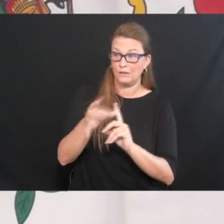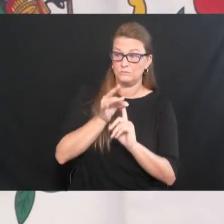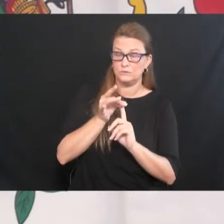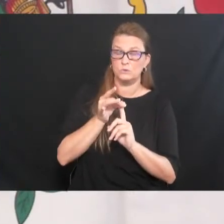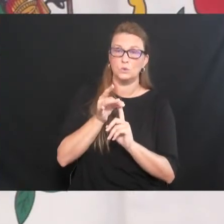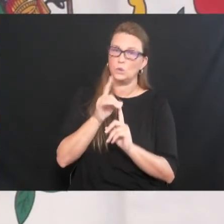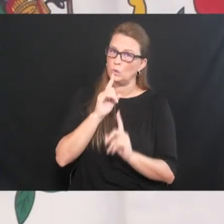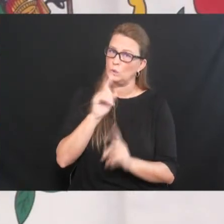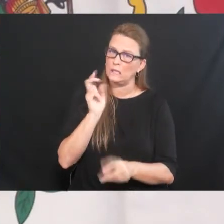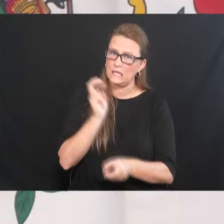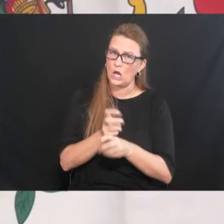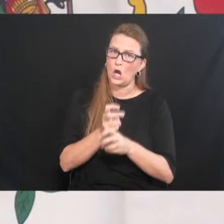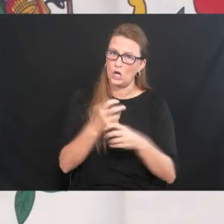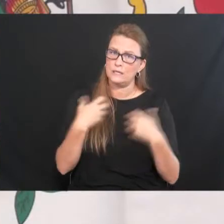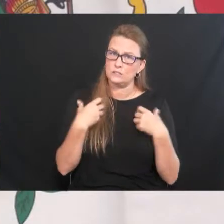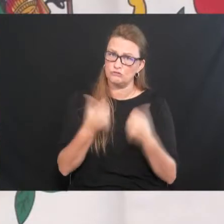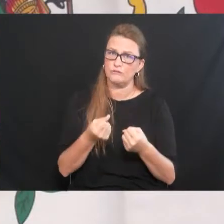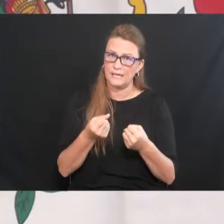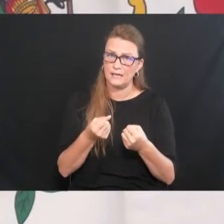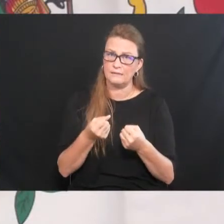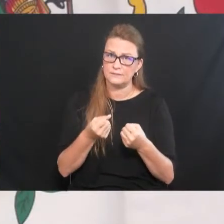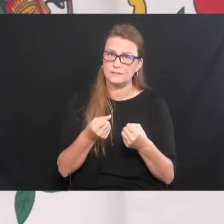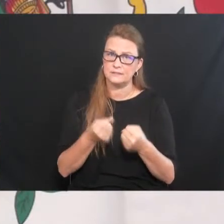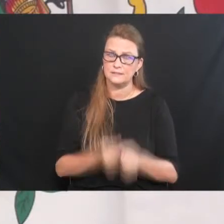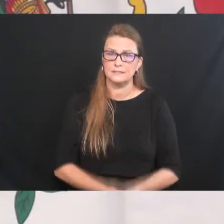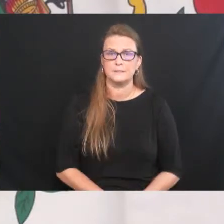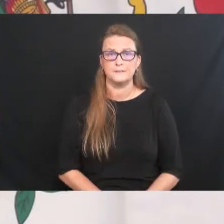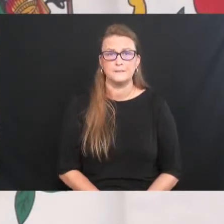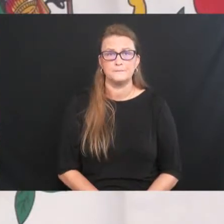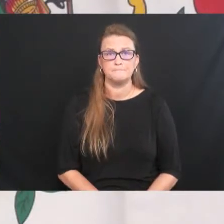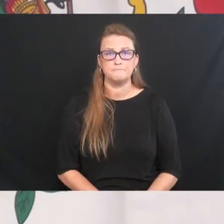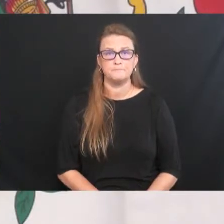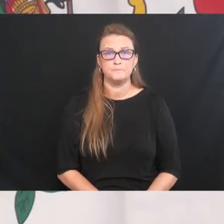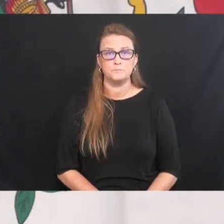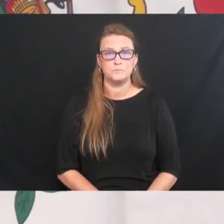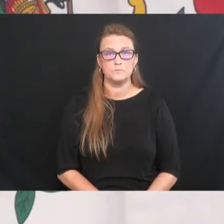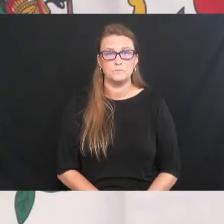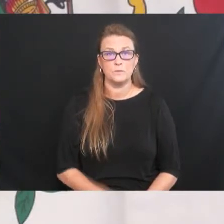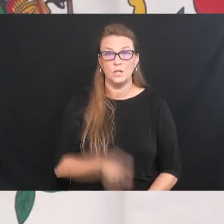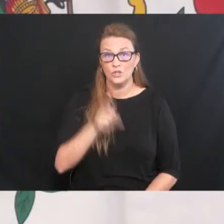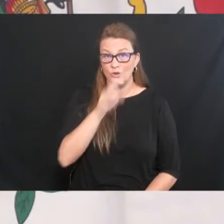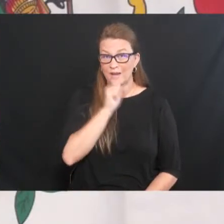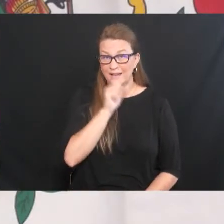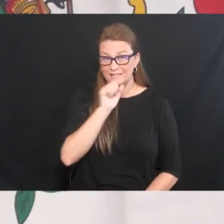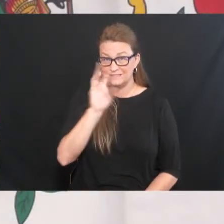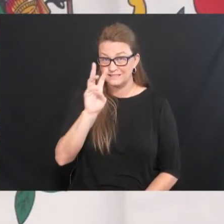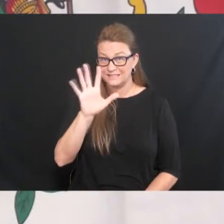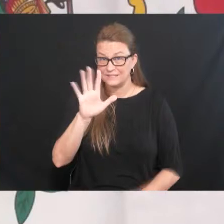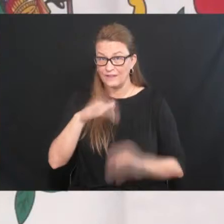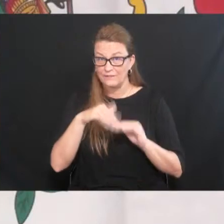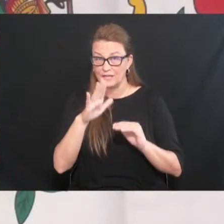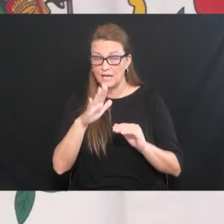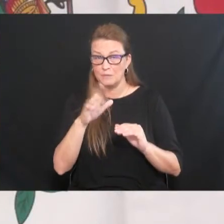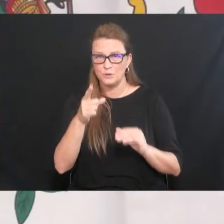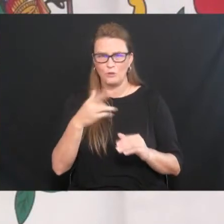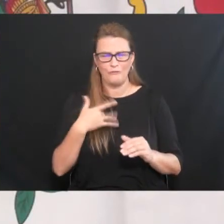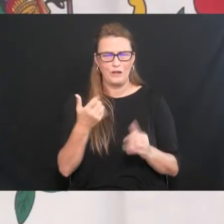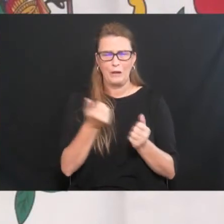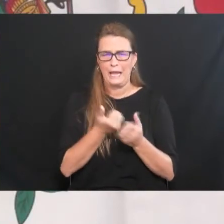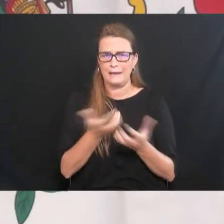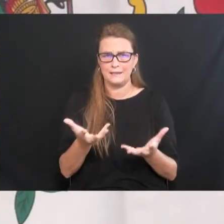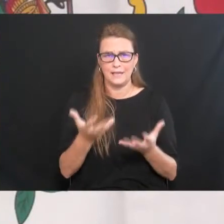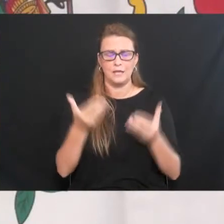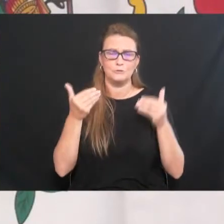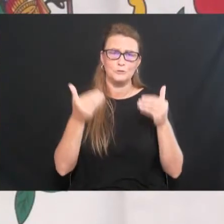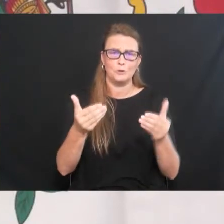really, really tough to survive it. So if you're 65 and older and you have any symptom, go get a test. The antibodies